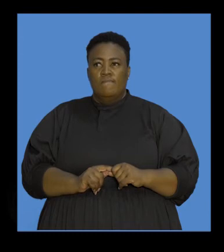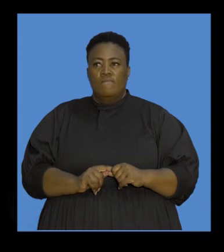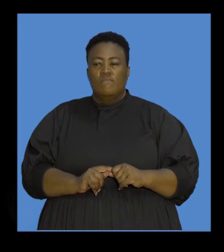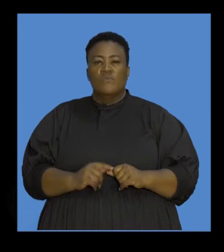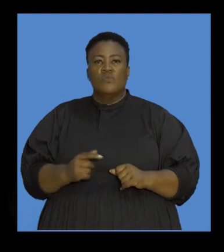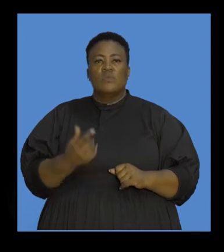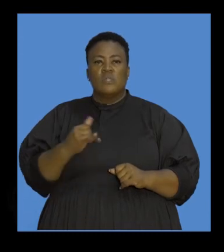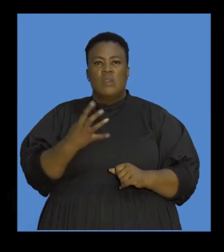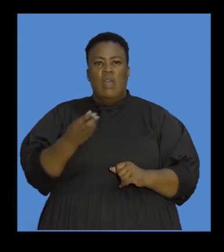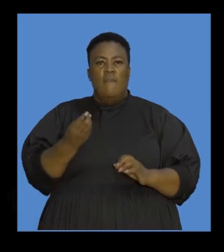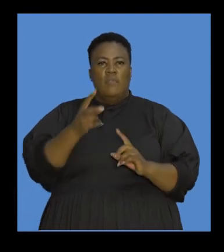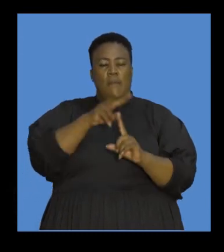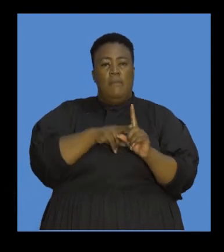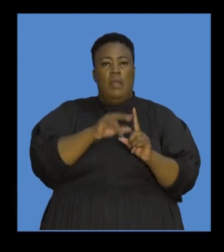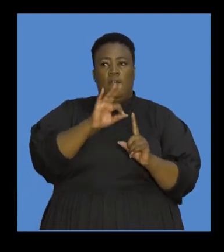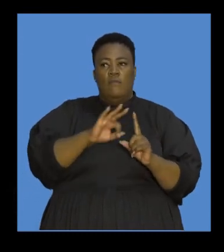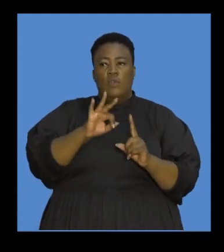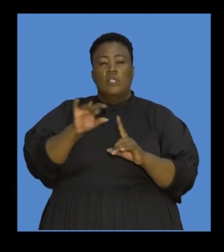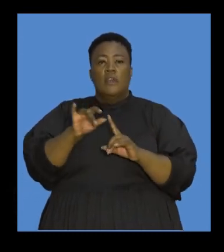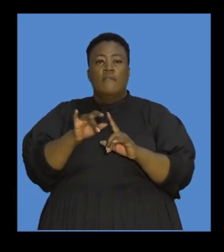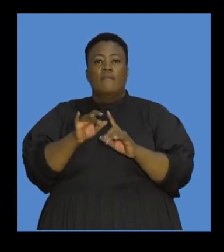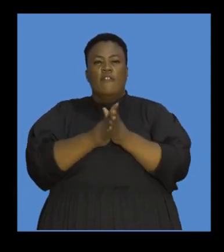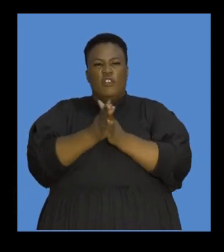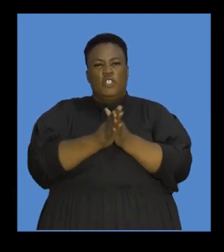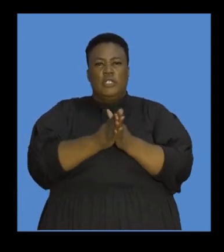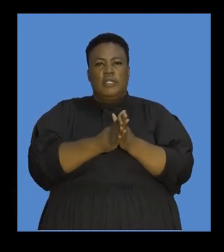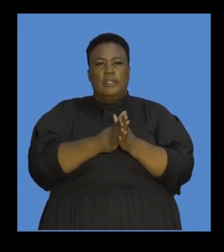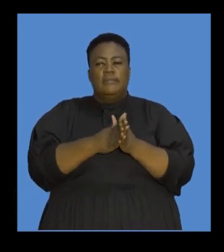the applied force. We still have friction.